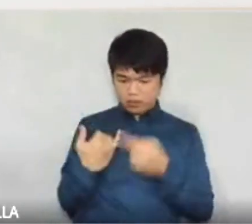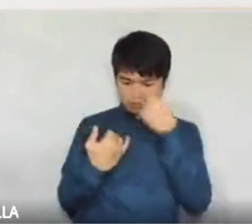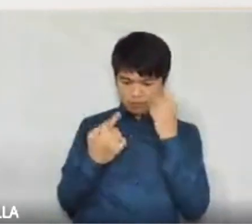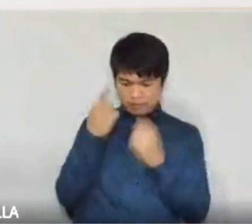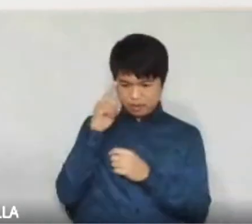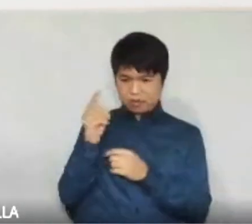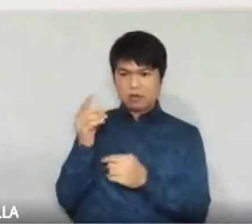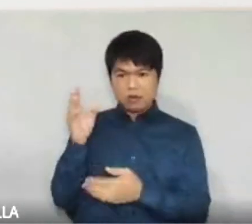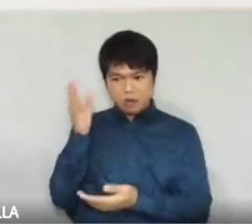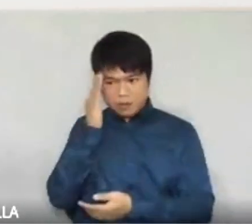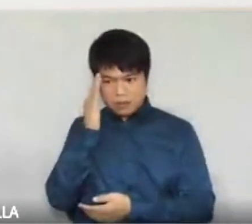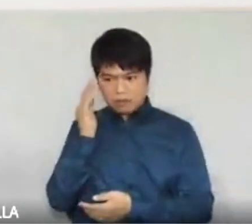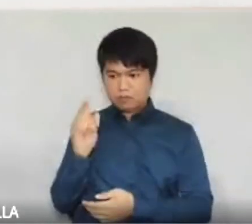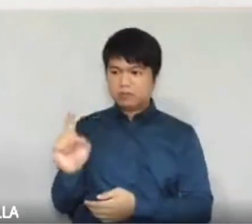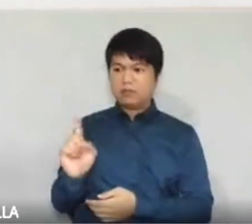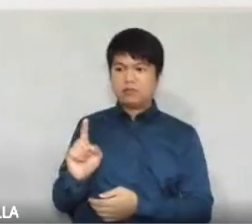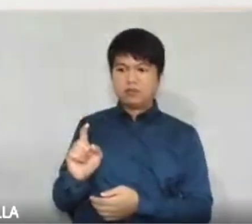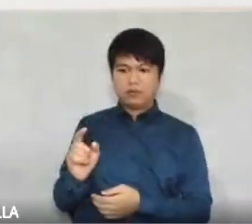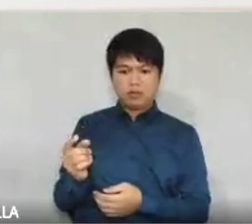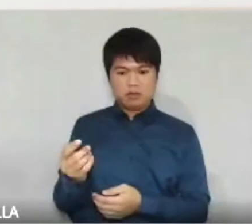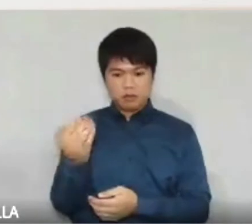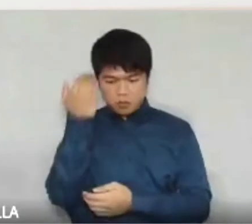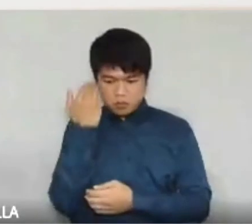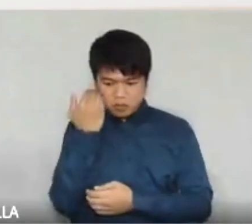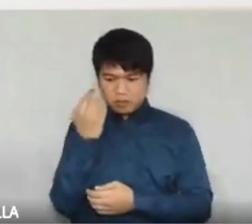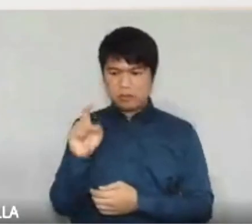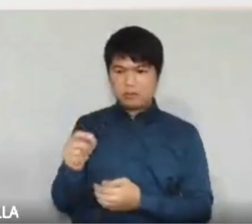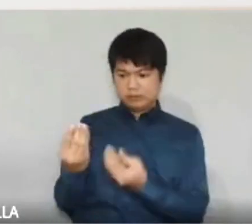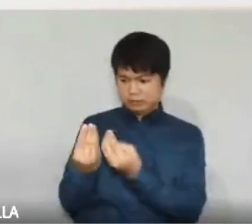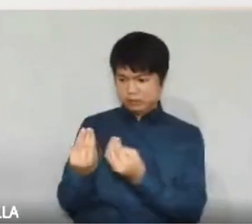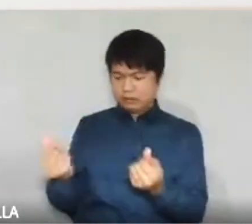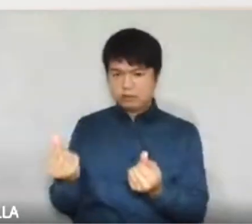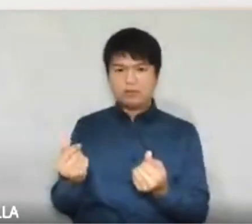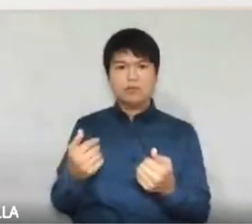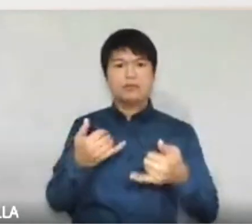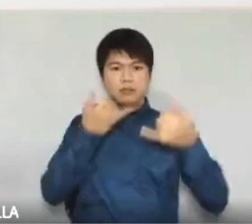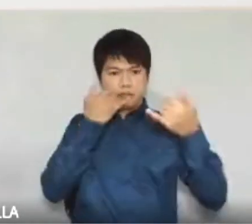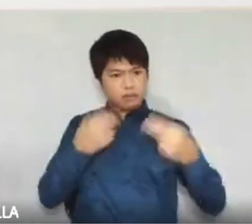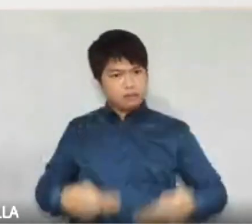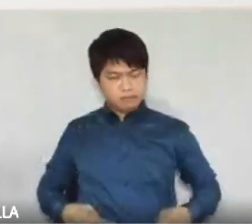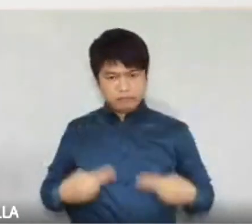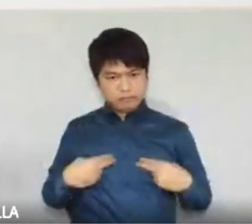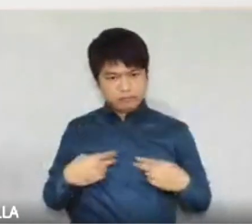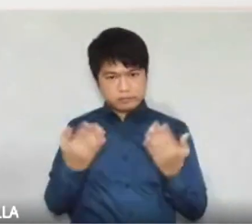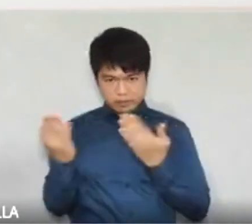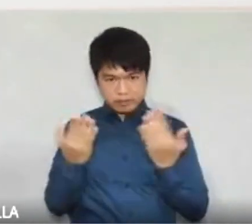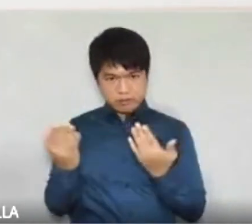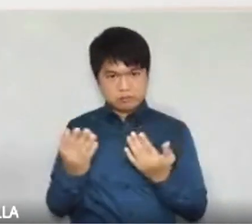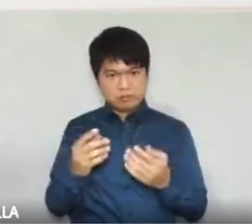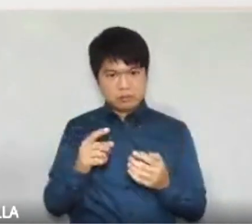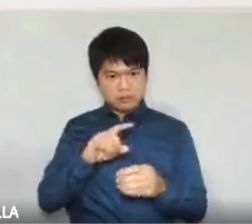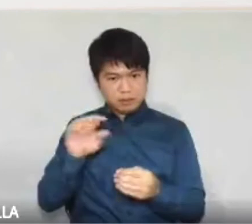mga gaps na pwedeng matugunan ng telehealth services. Mahalaga ang